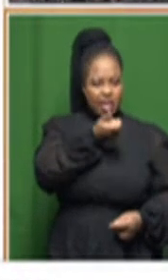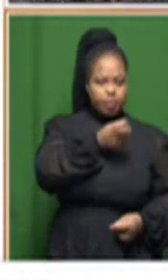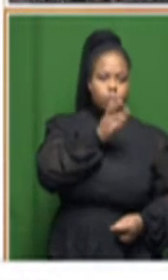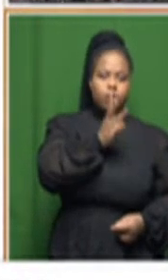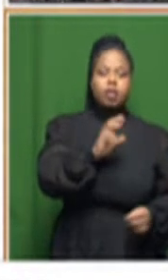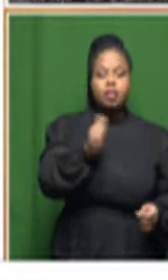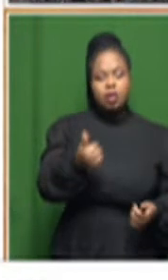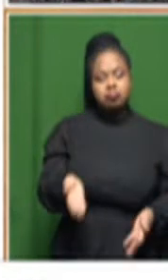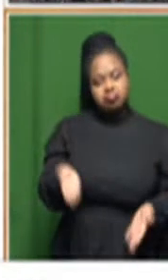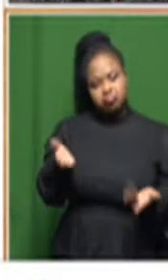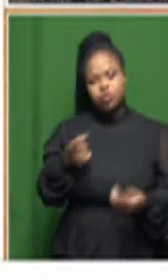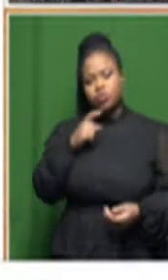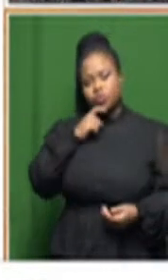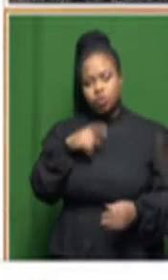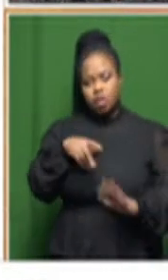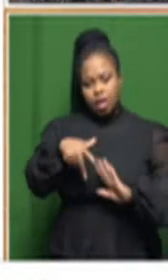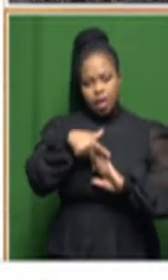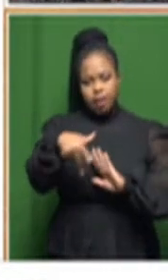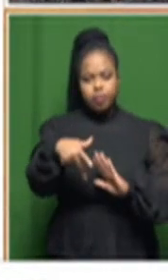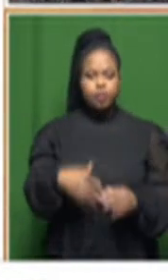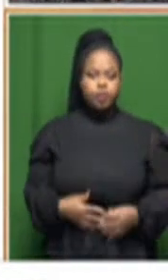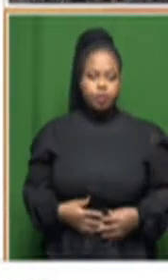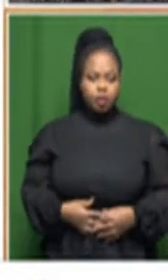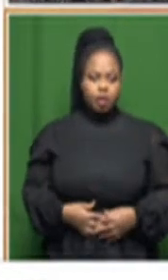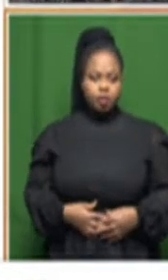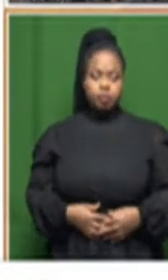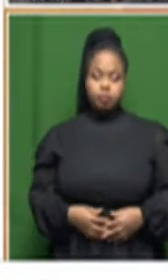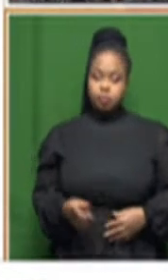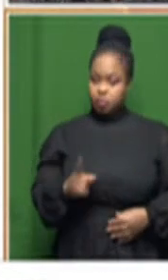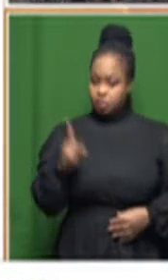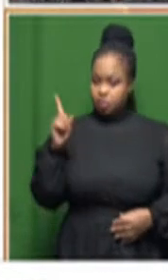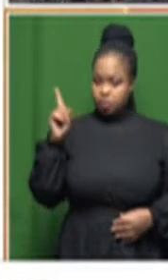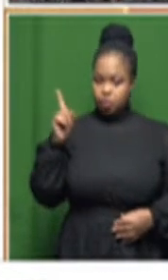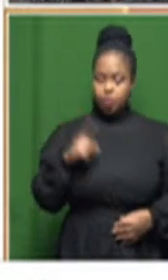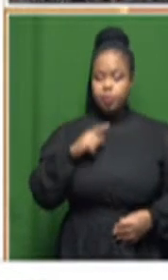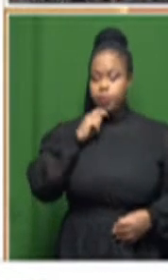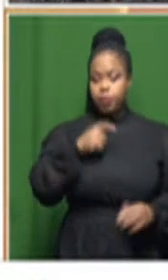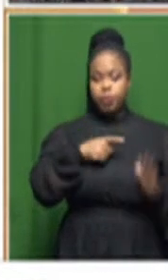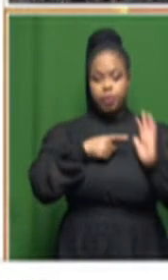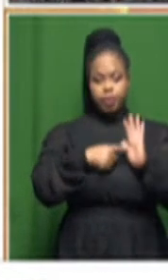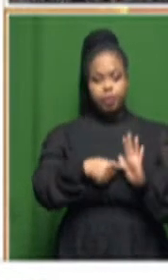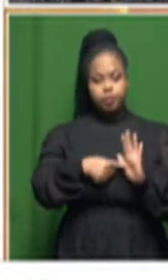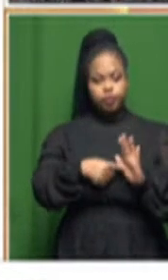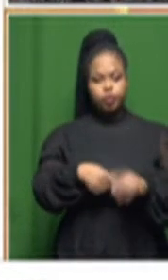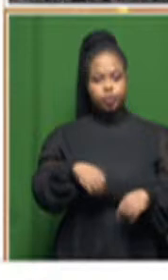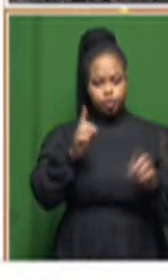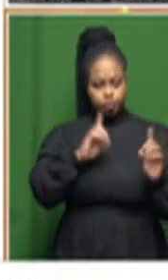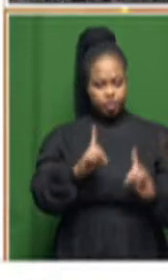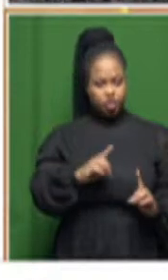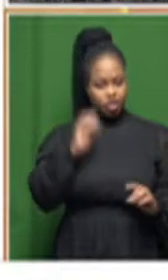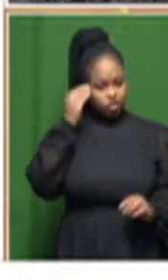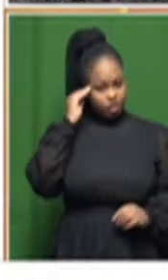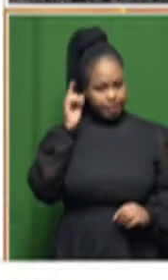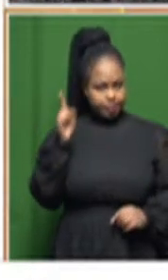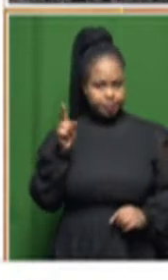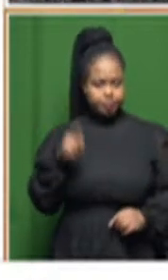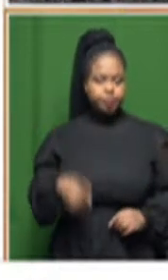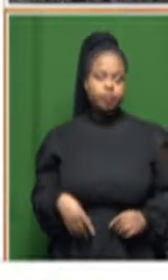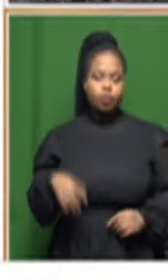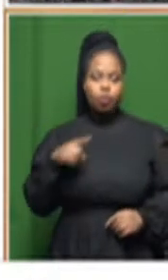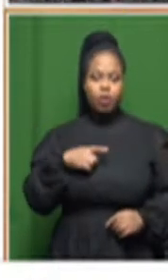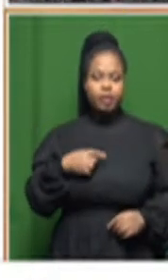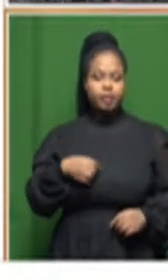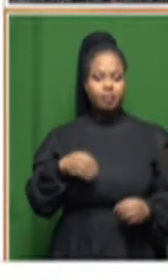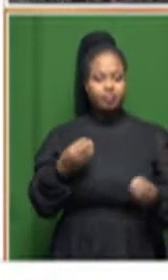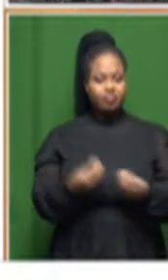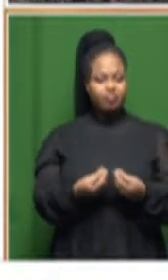reported. I quickly just want to mention that adverse events of special interest is also something that we are